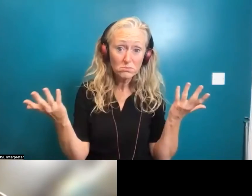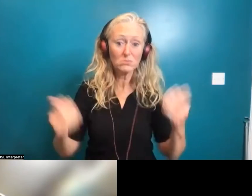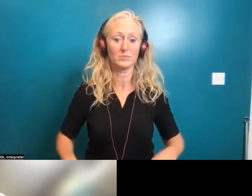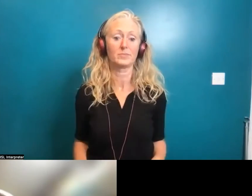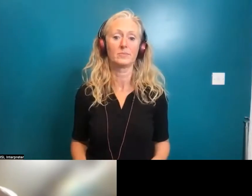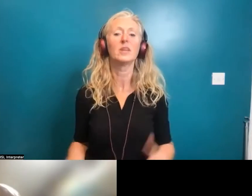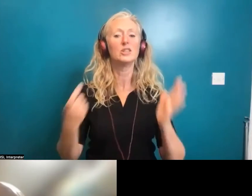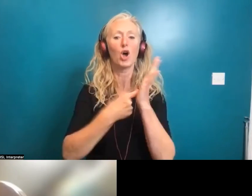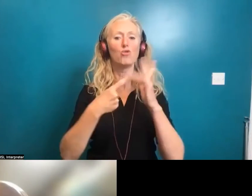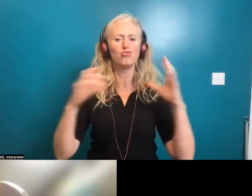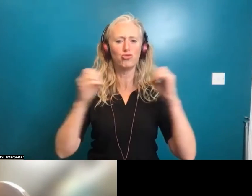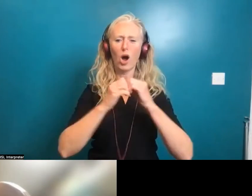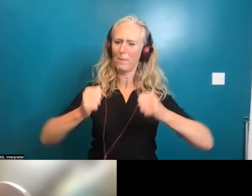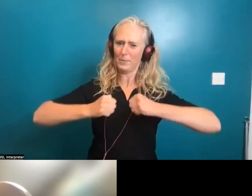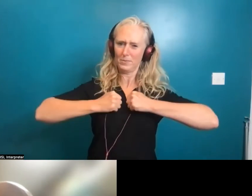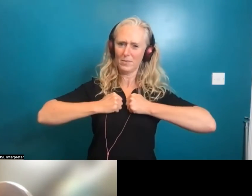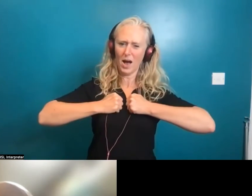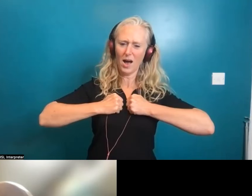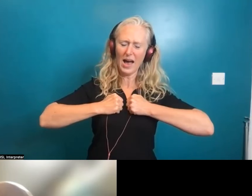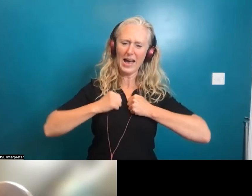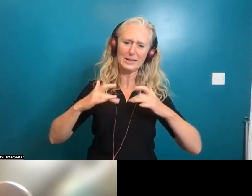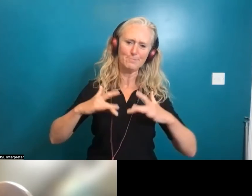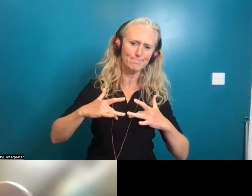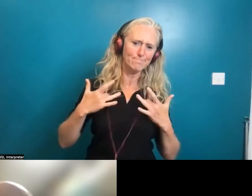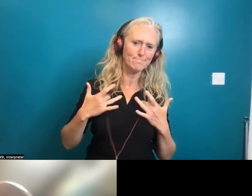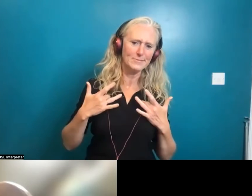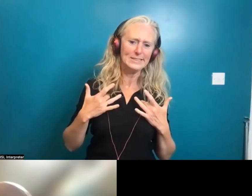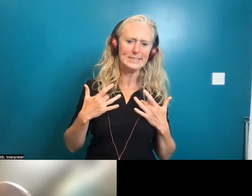So, I mean, from my perspective,